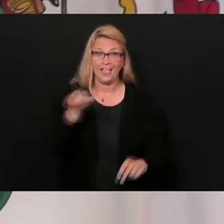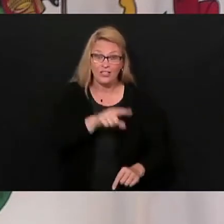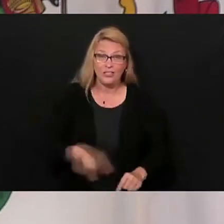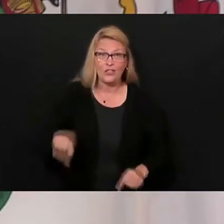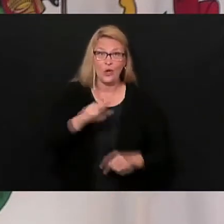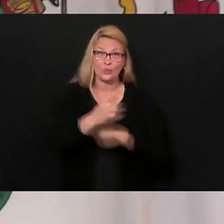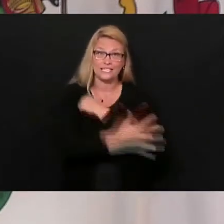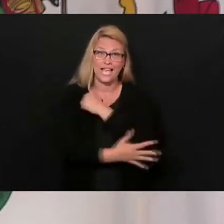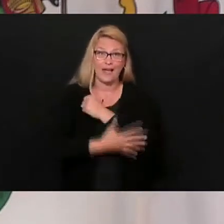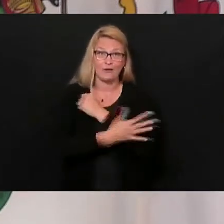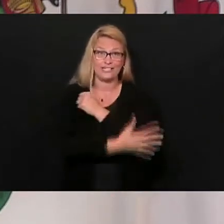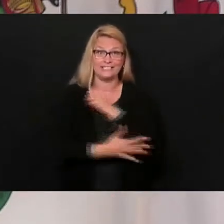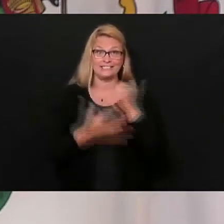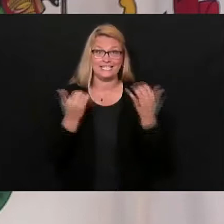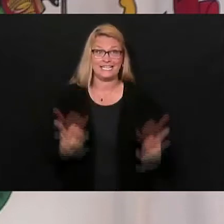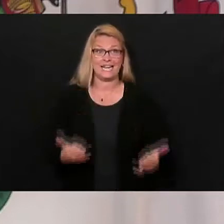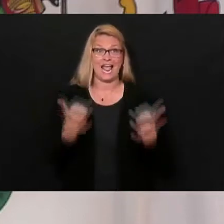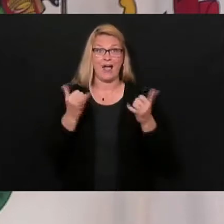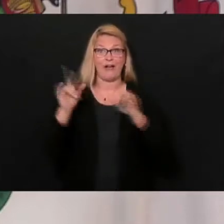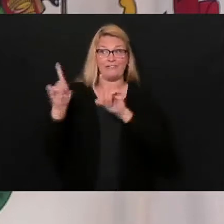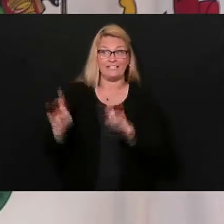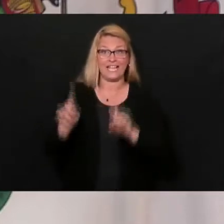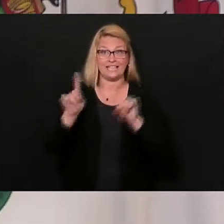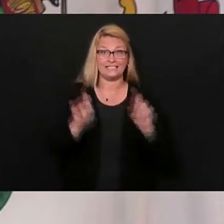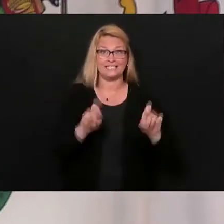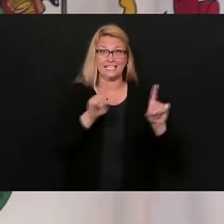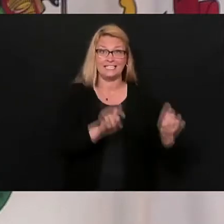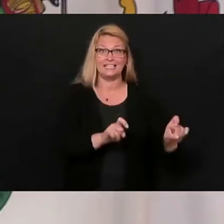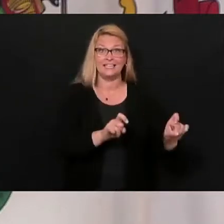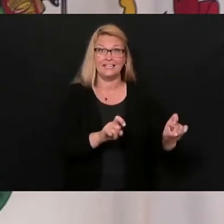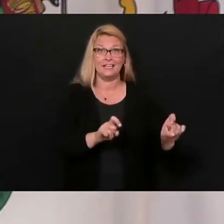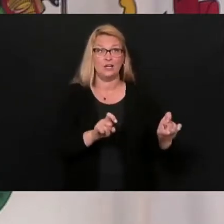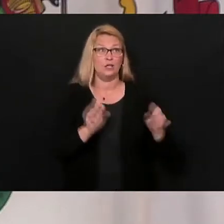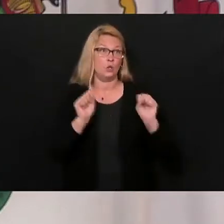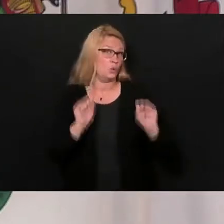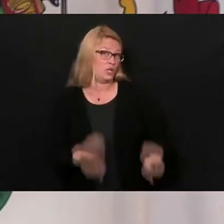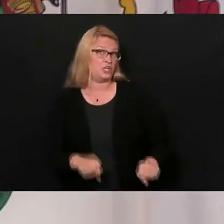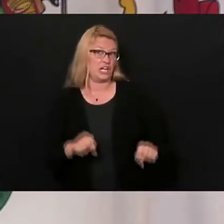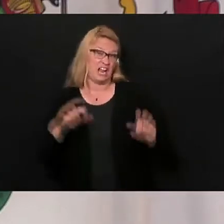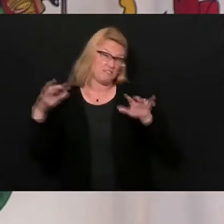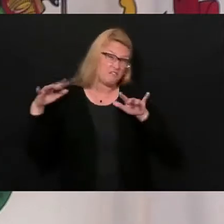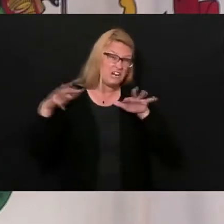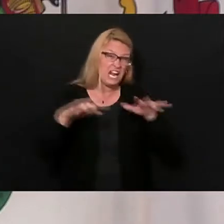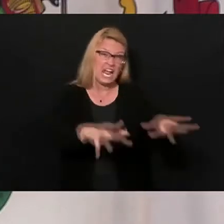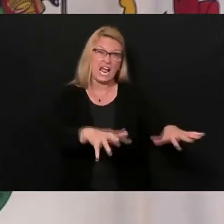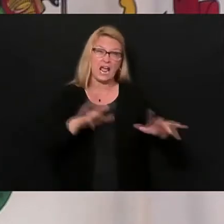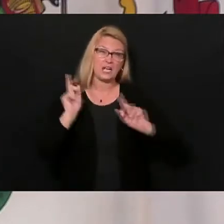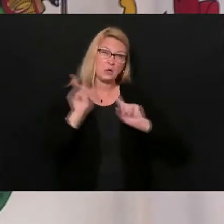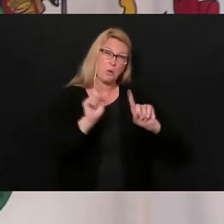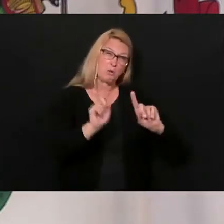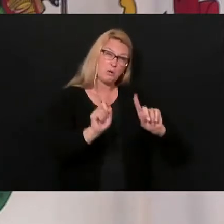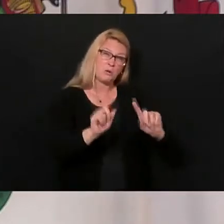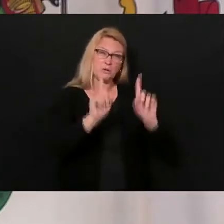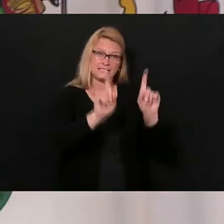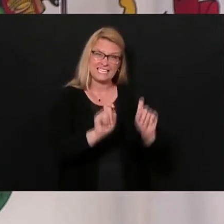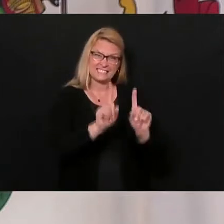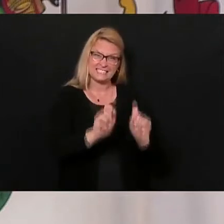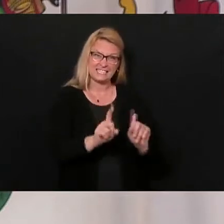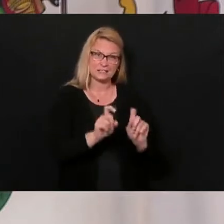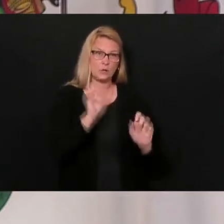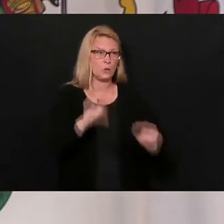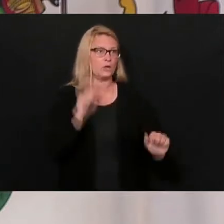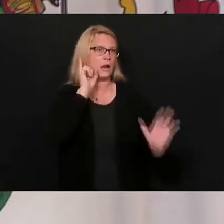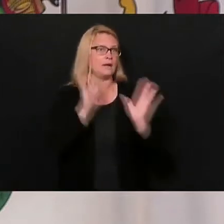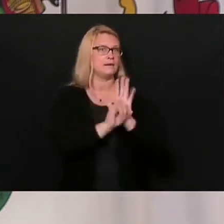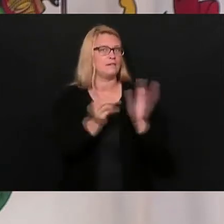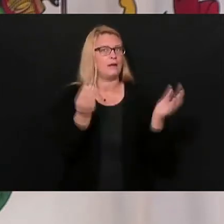know, they had testing options to where they could have flooded the place with tests. We would have found more people. We would have